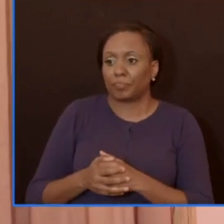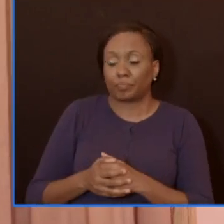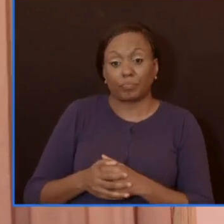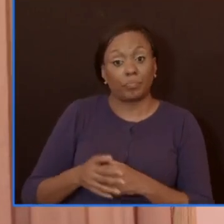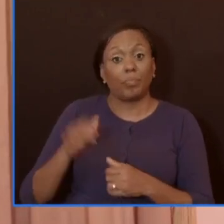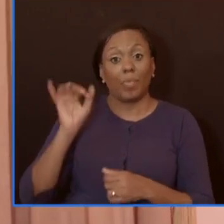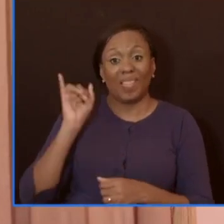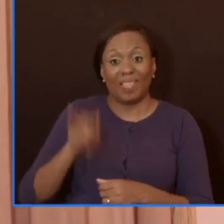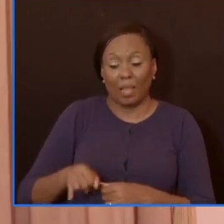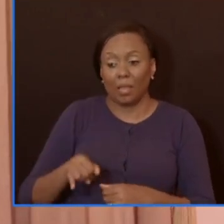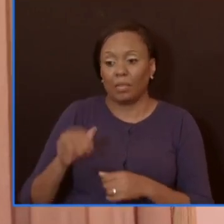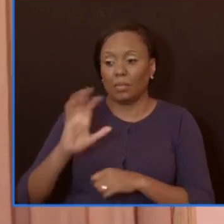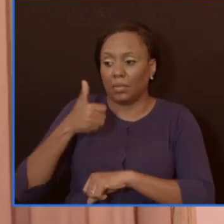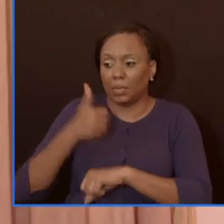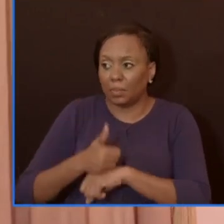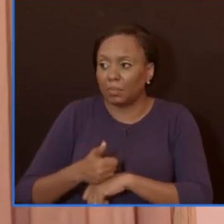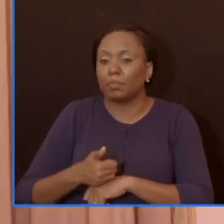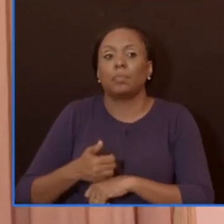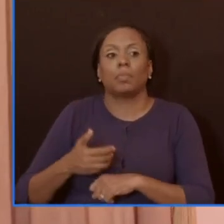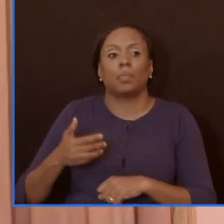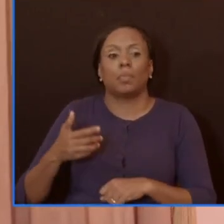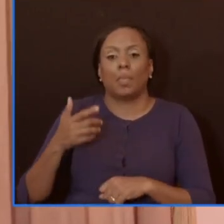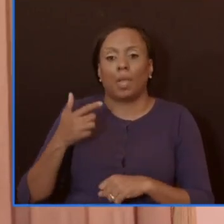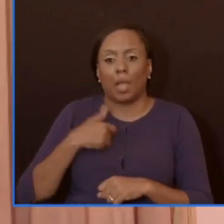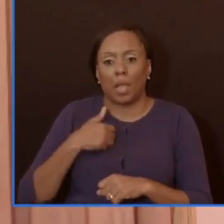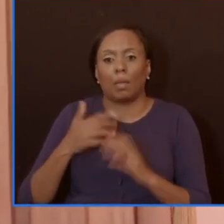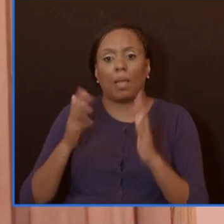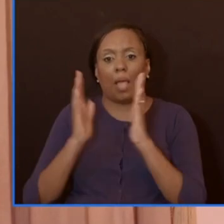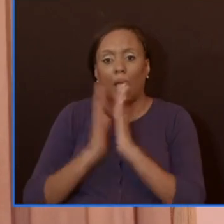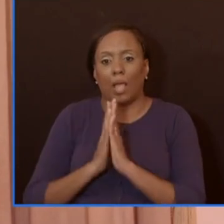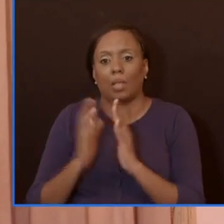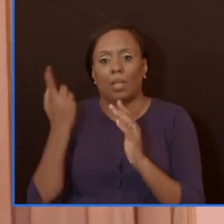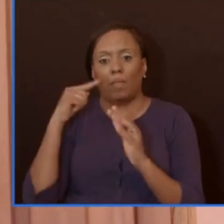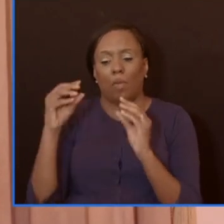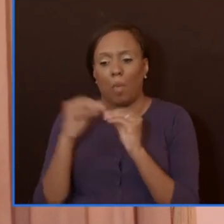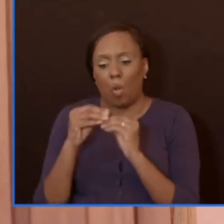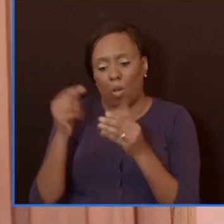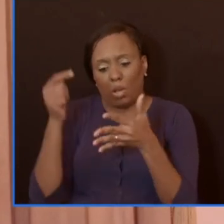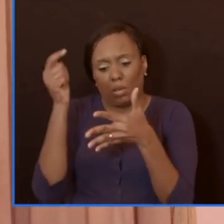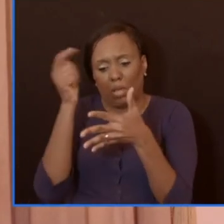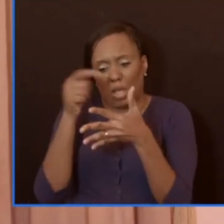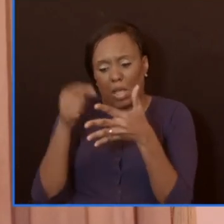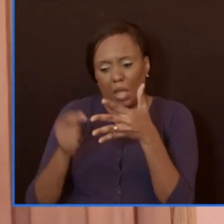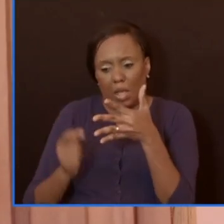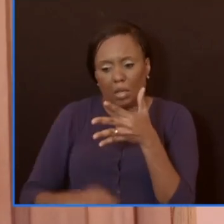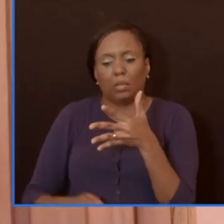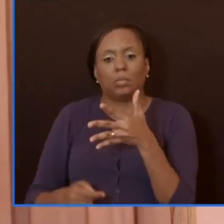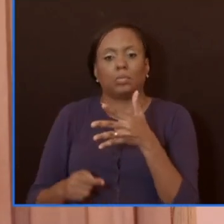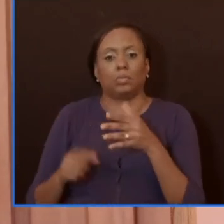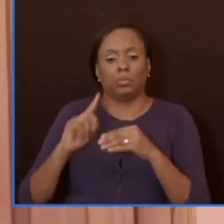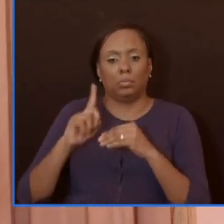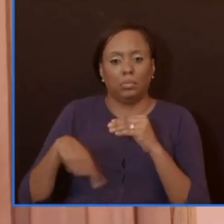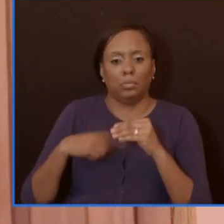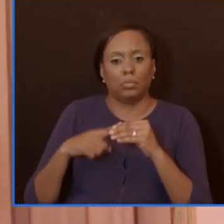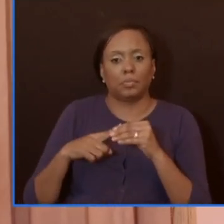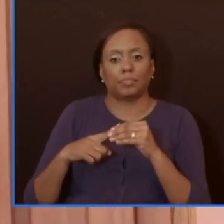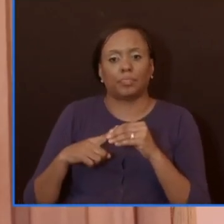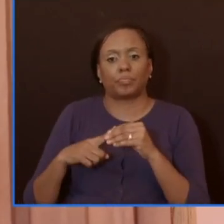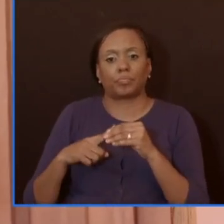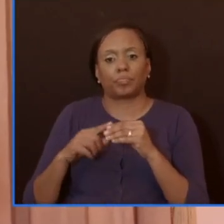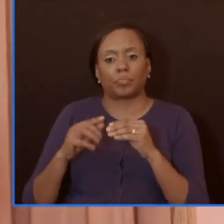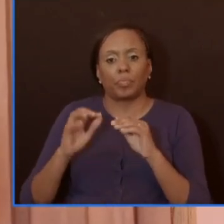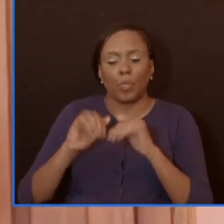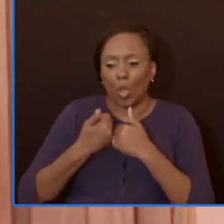is in place, and we will roll it out, I've asked for greater details and research on how we look at quantum